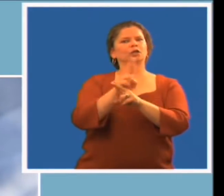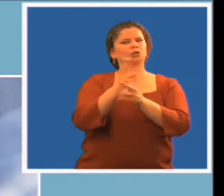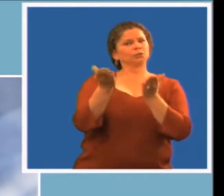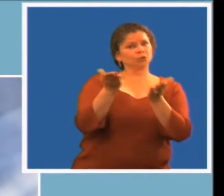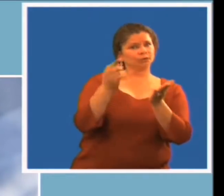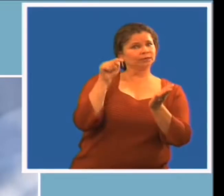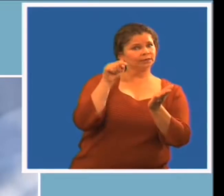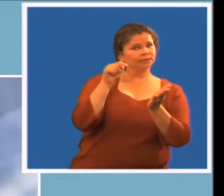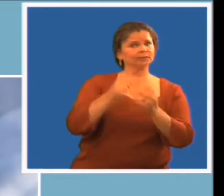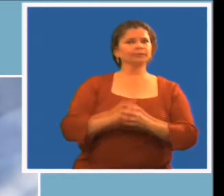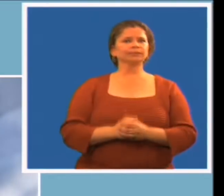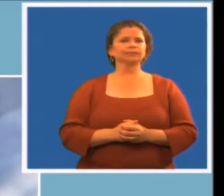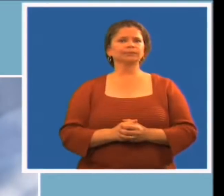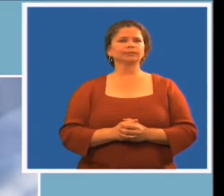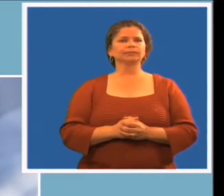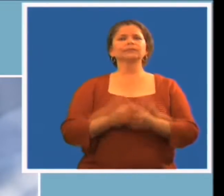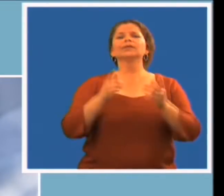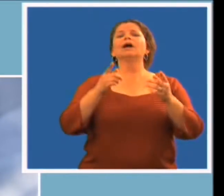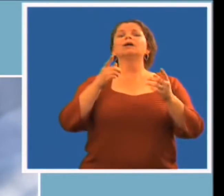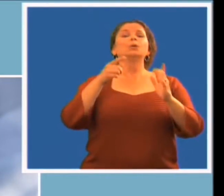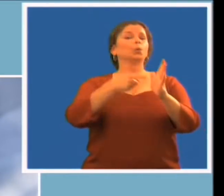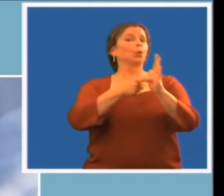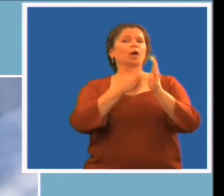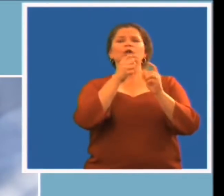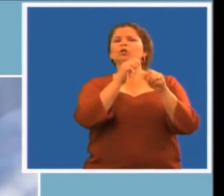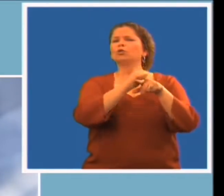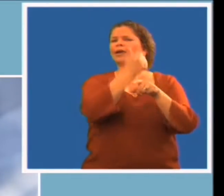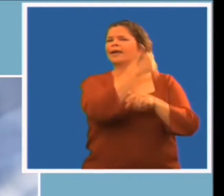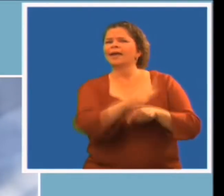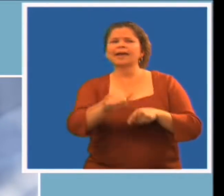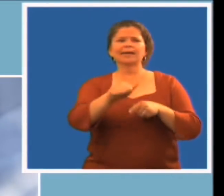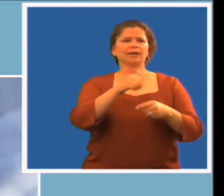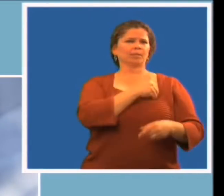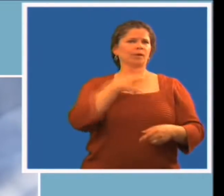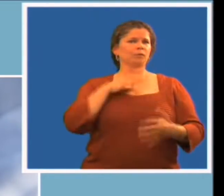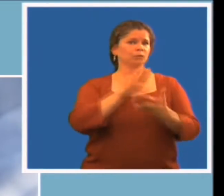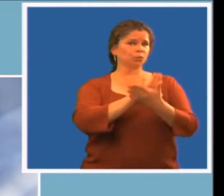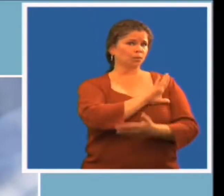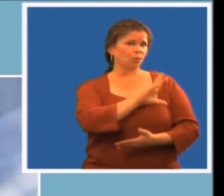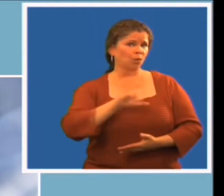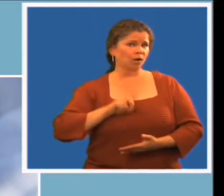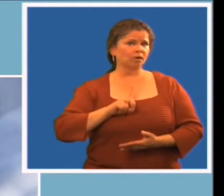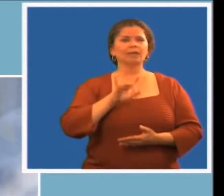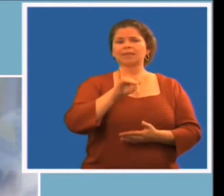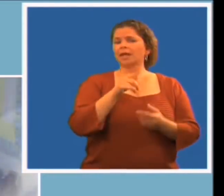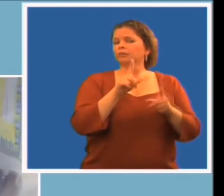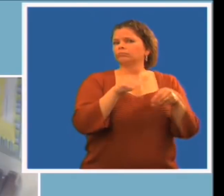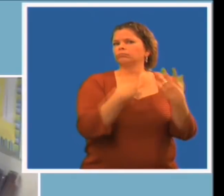the general public. This goes beyond training staff to serve students with special